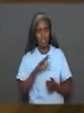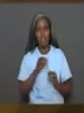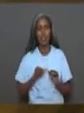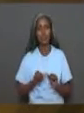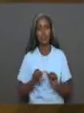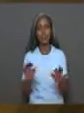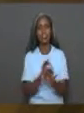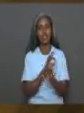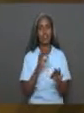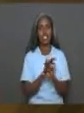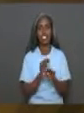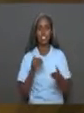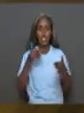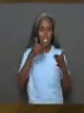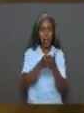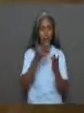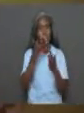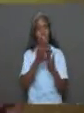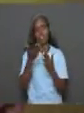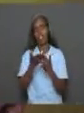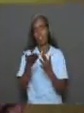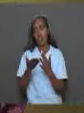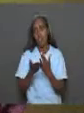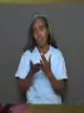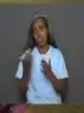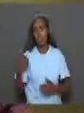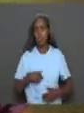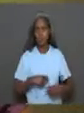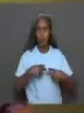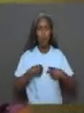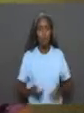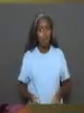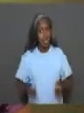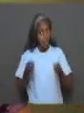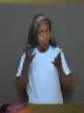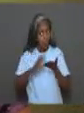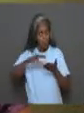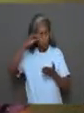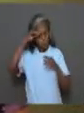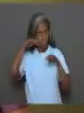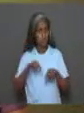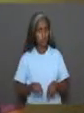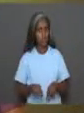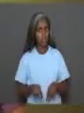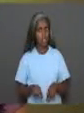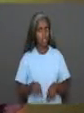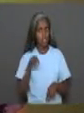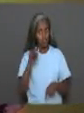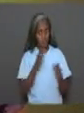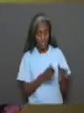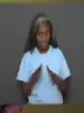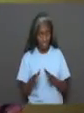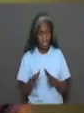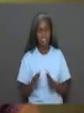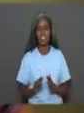functions on a closed interval. We have a lot to learn today, so if you are